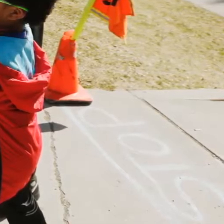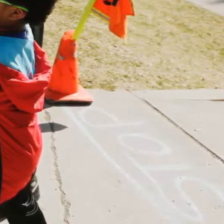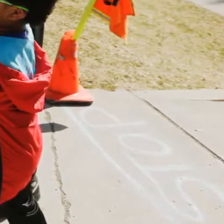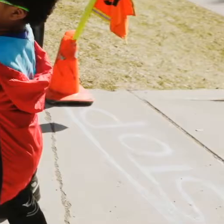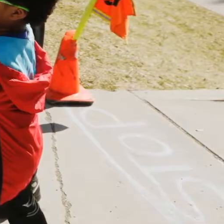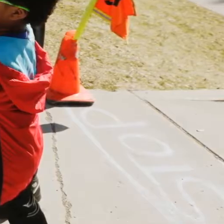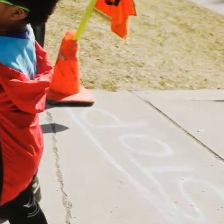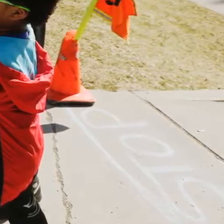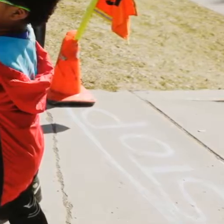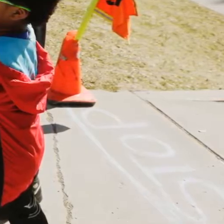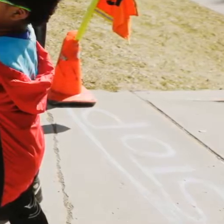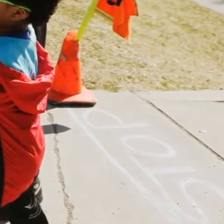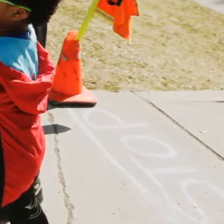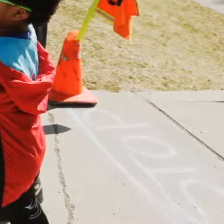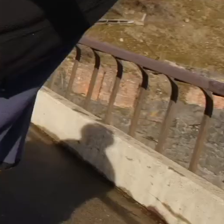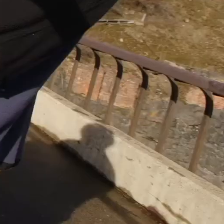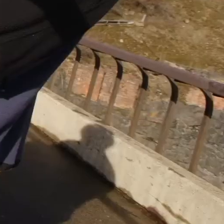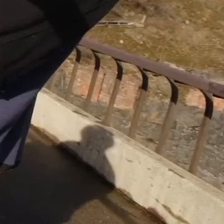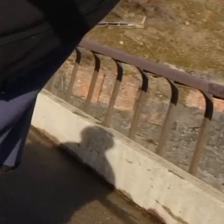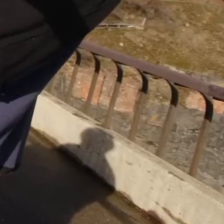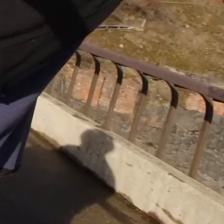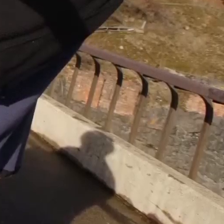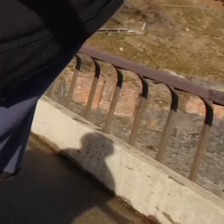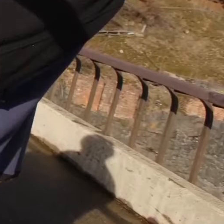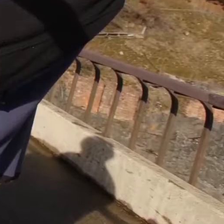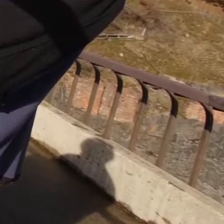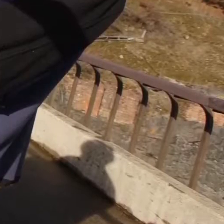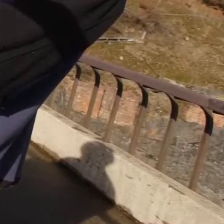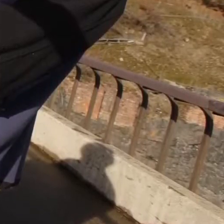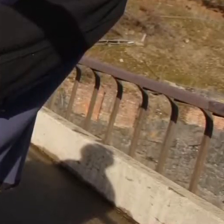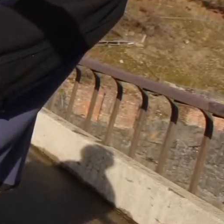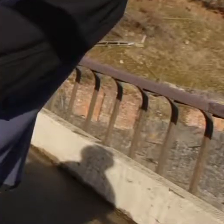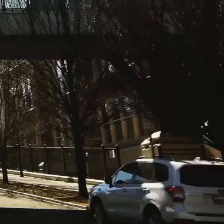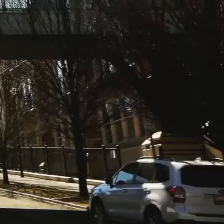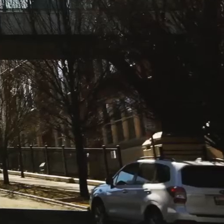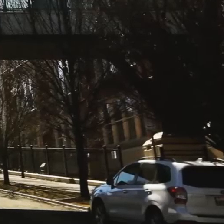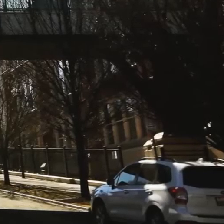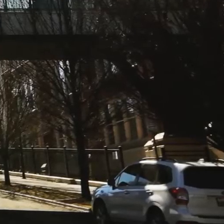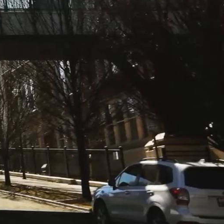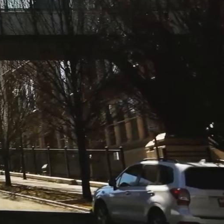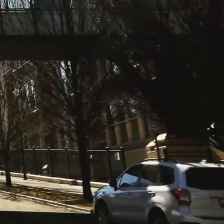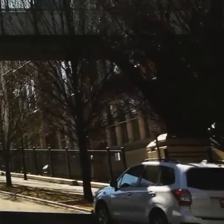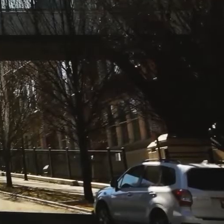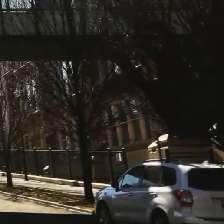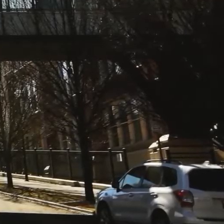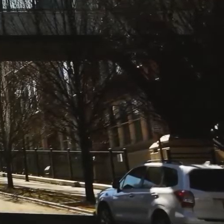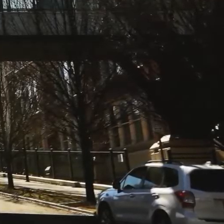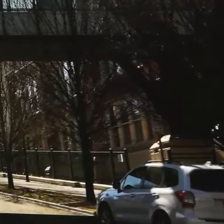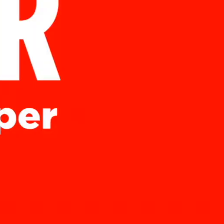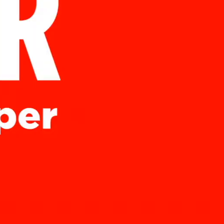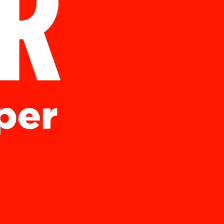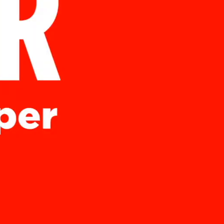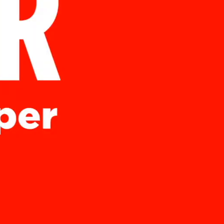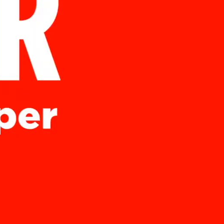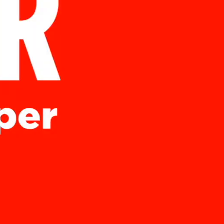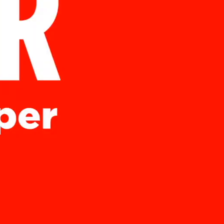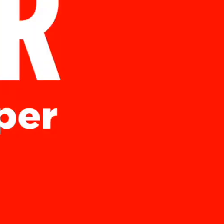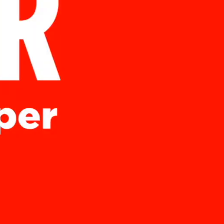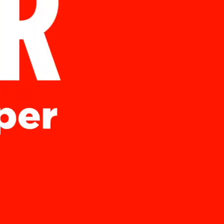community united together. We are the people of the Inland Northwest. We are Inlanders. The